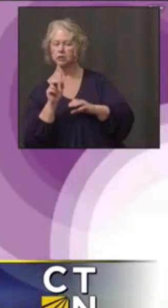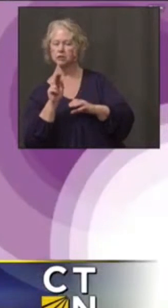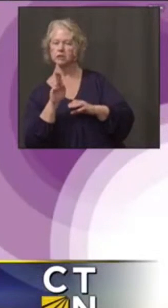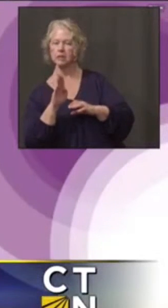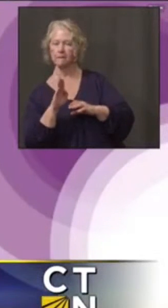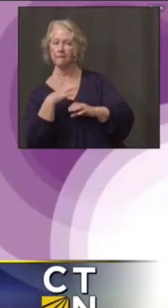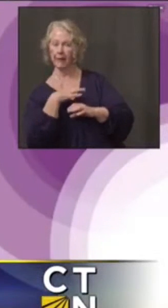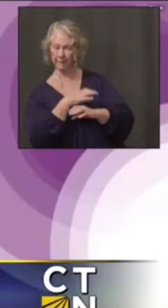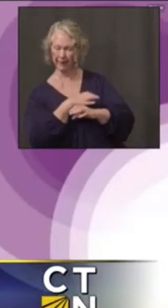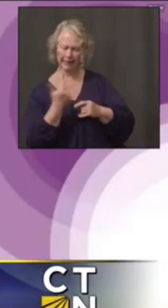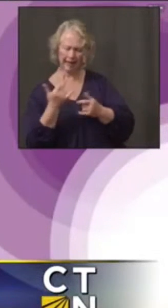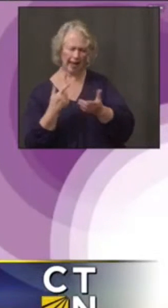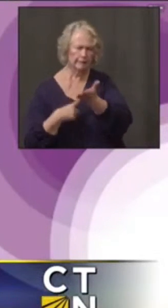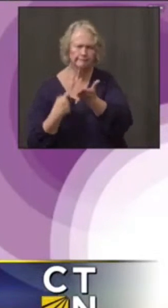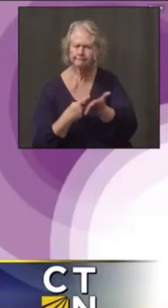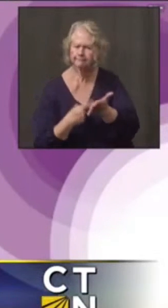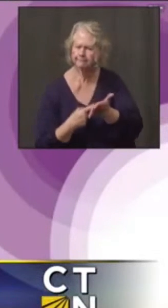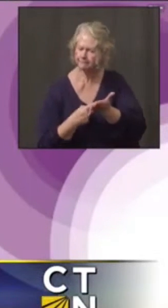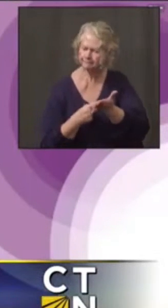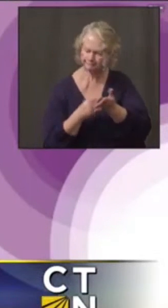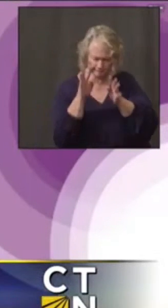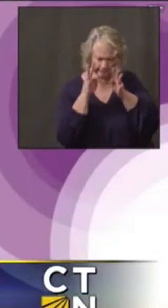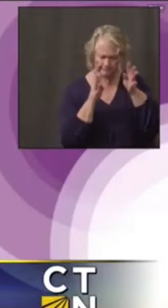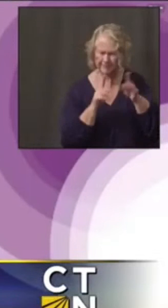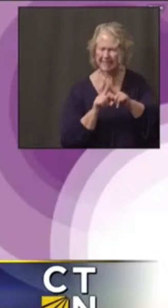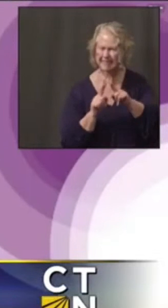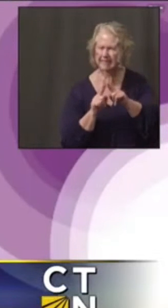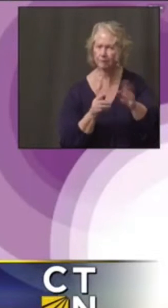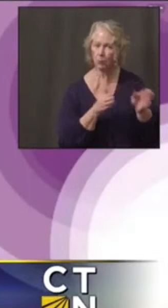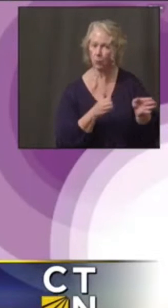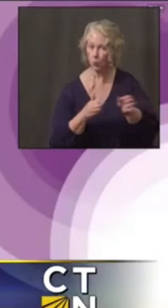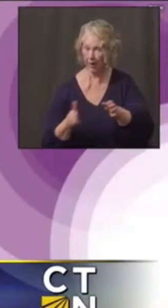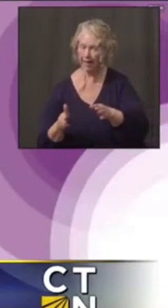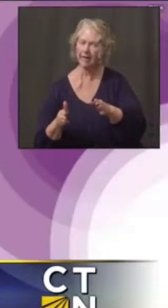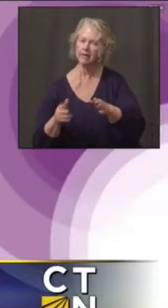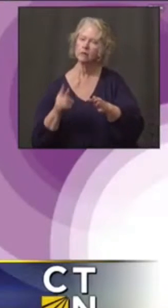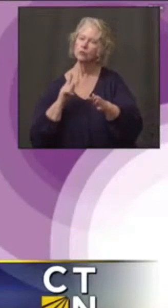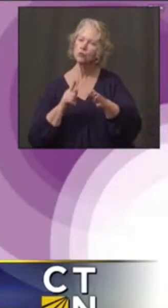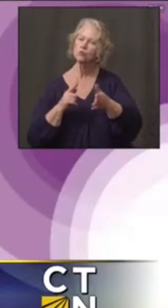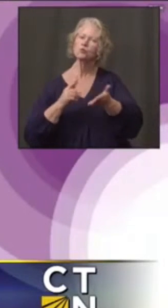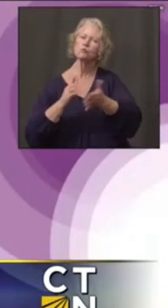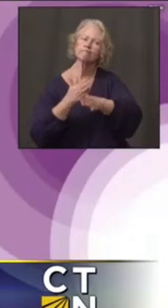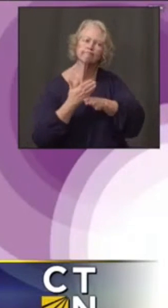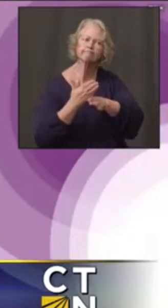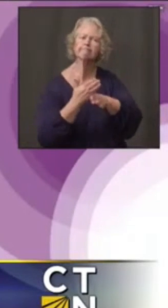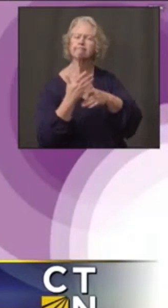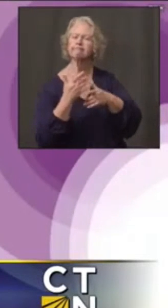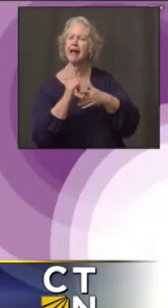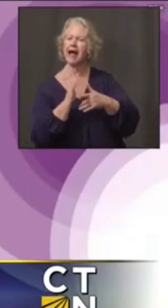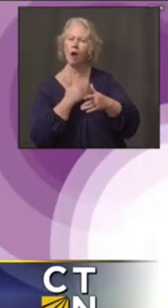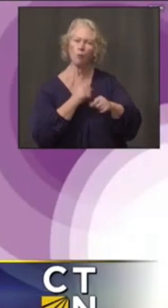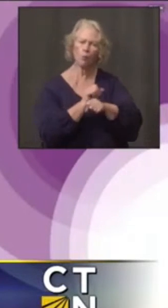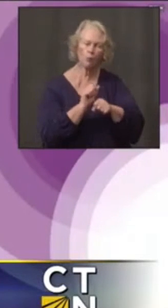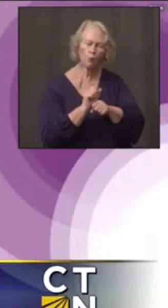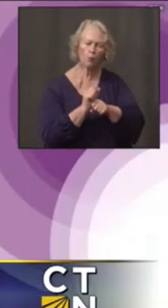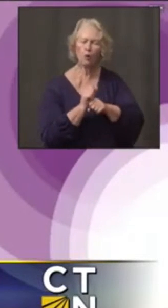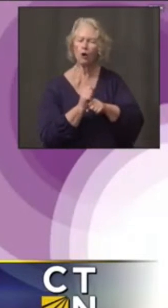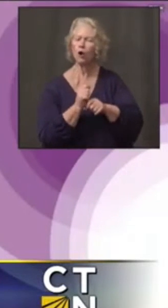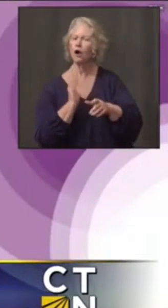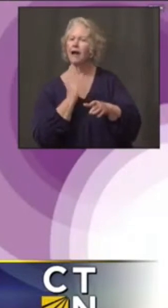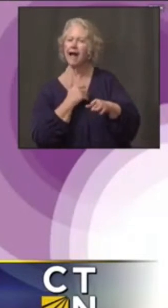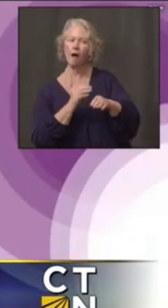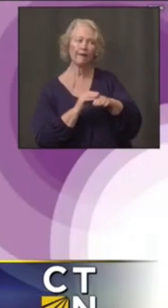around creating a variety of venues in which we can talk about the work that we've done, talk about the advice that we're giving the